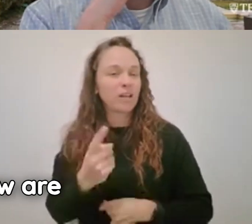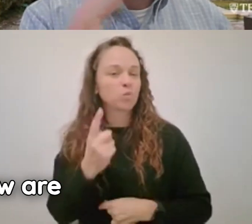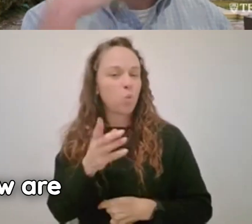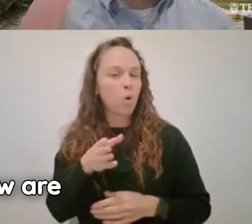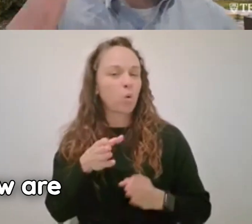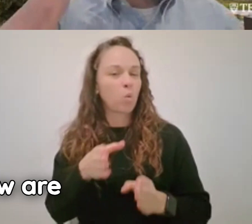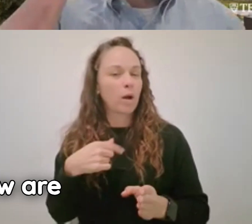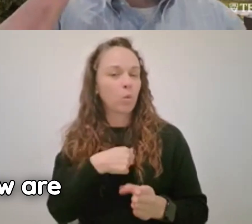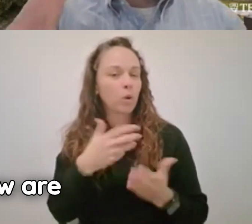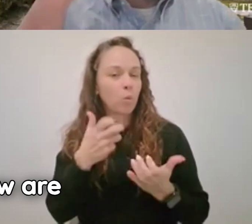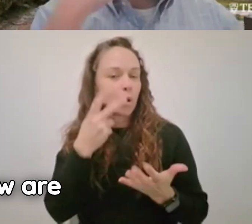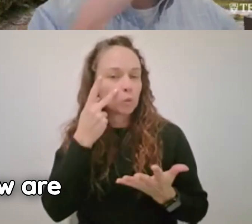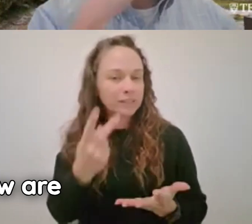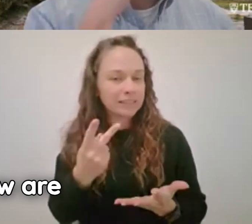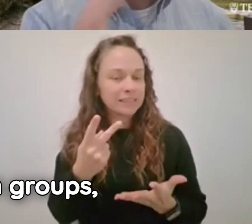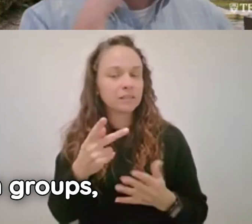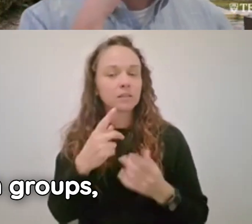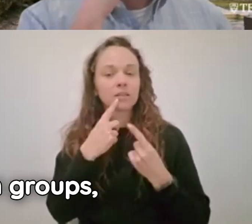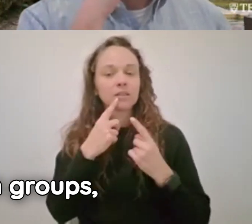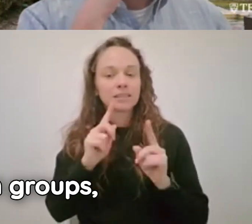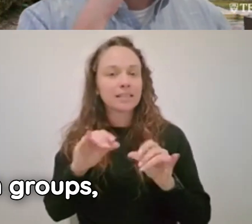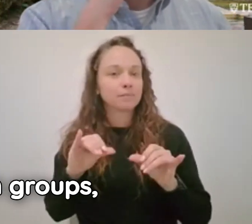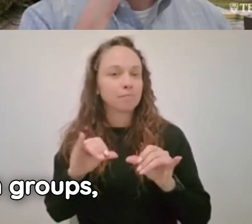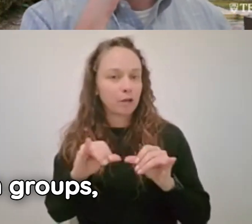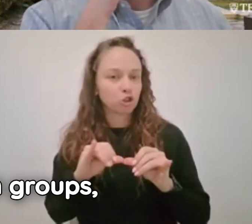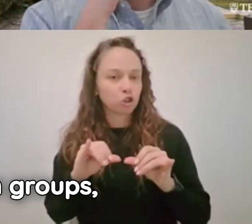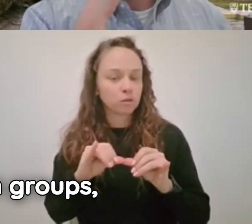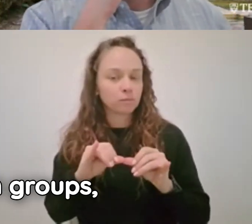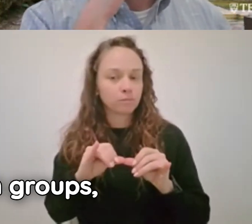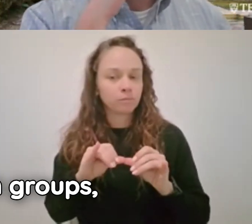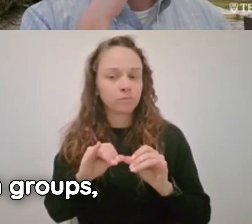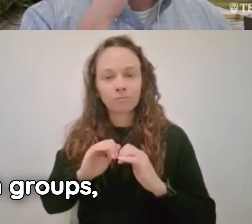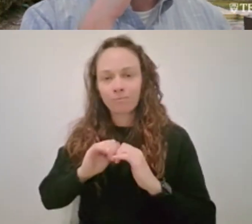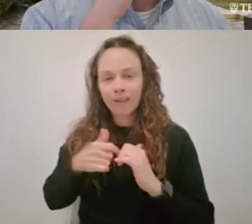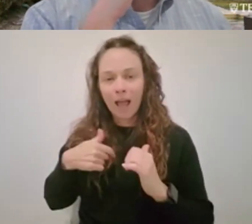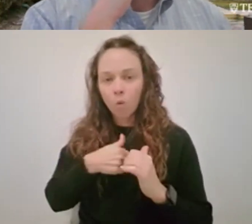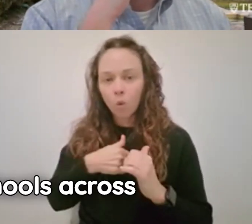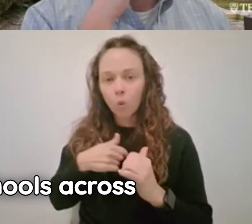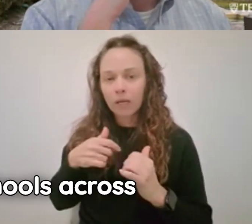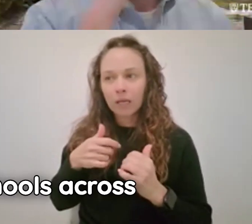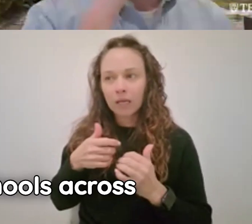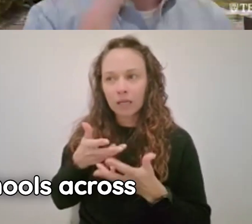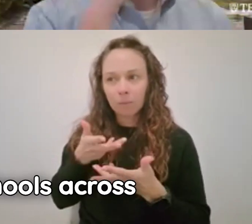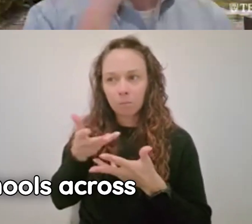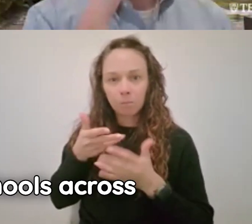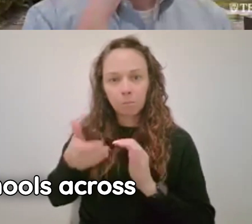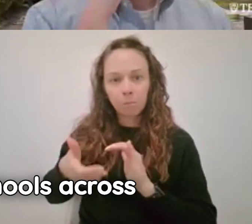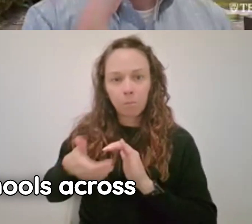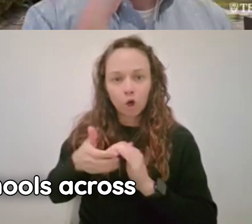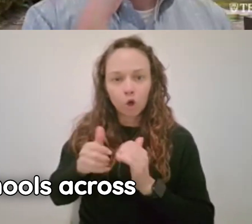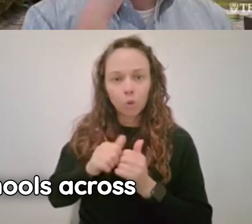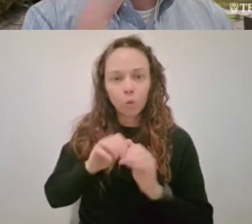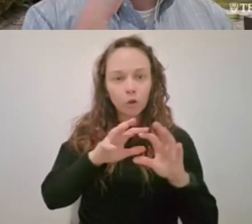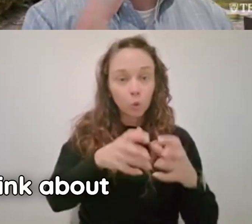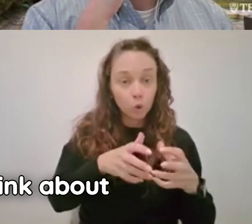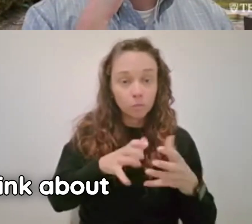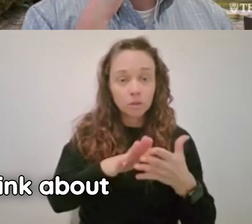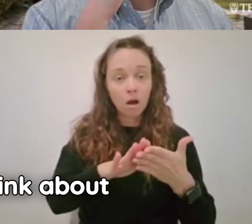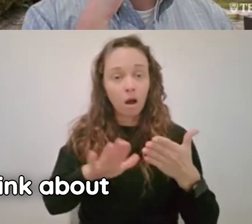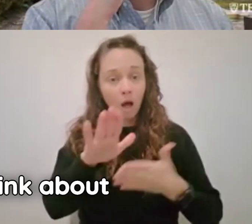is how are we partnering with groups, with colleges, with schools